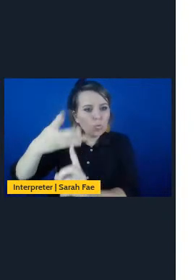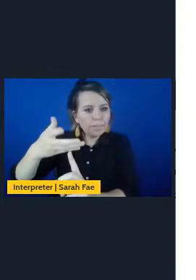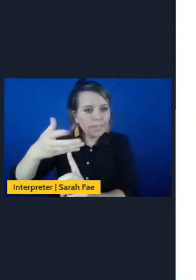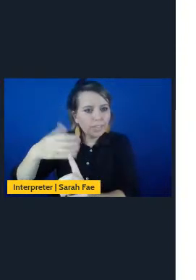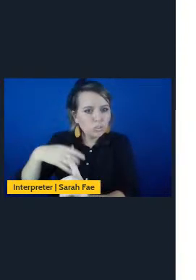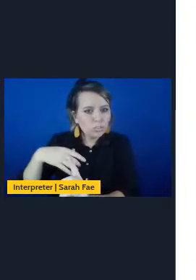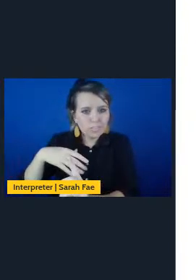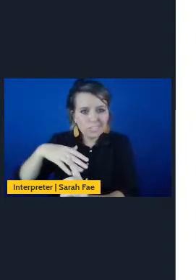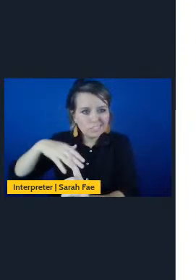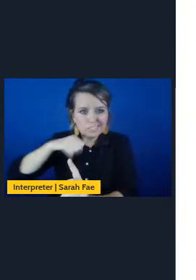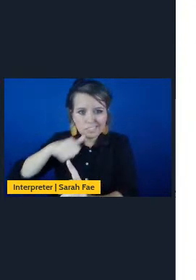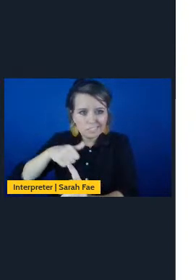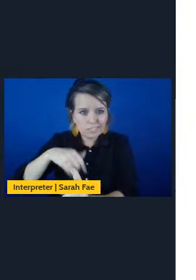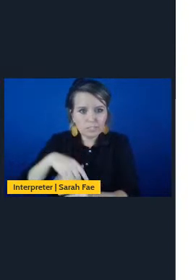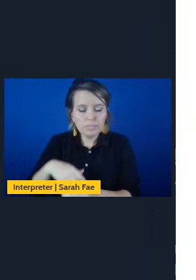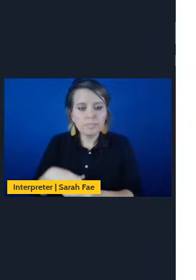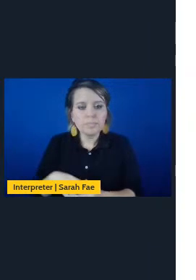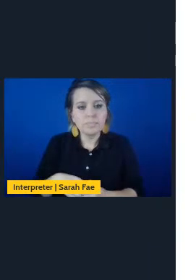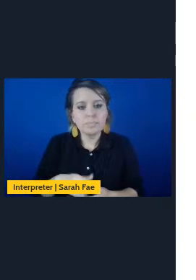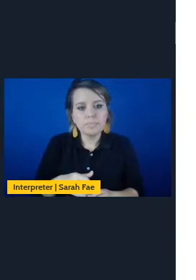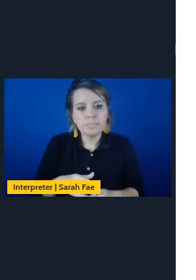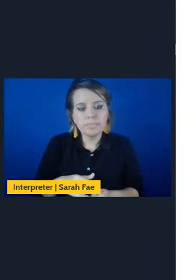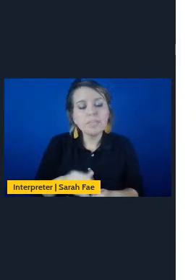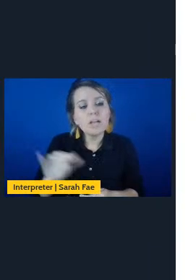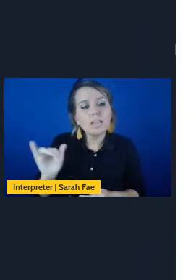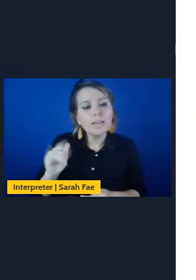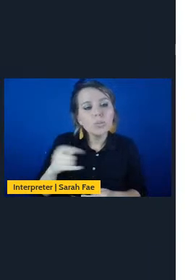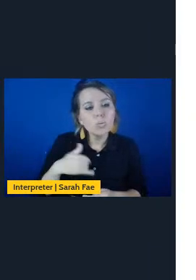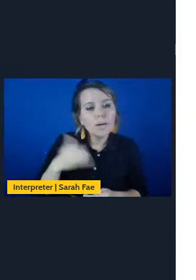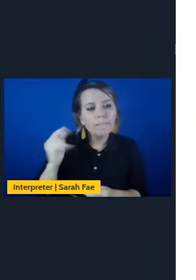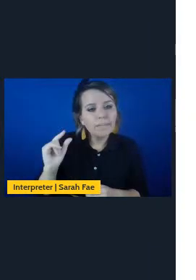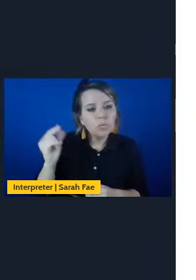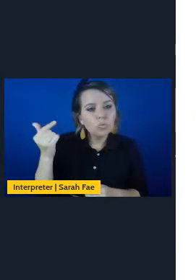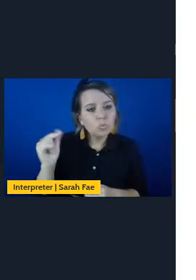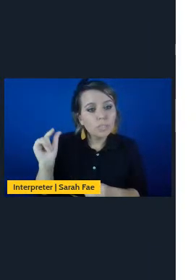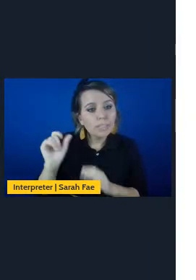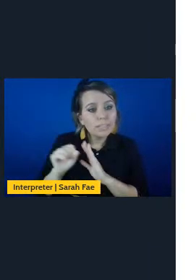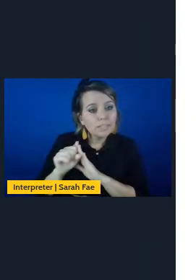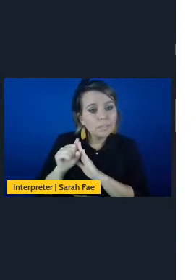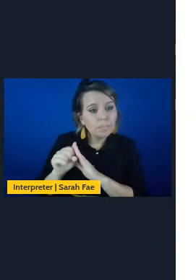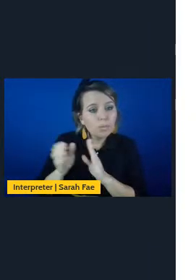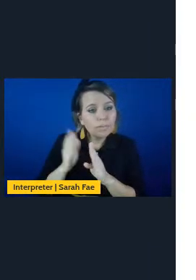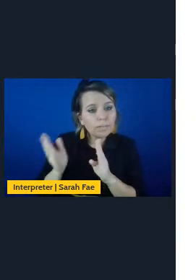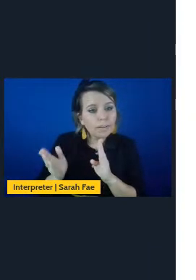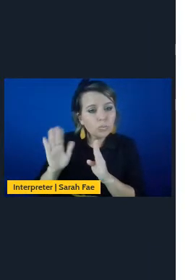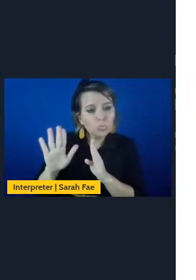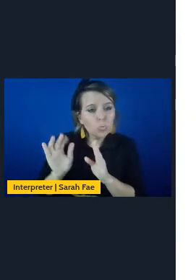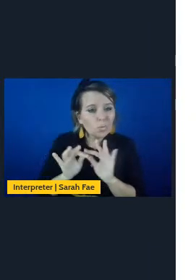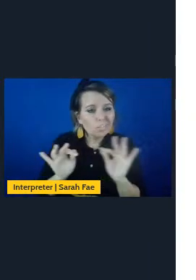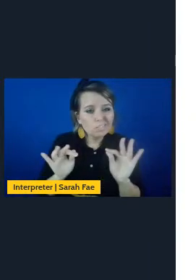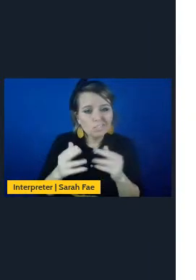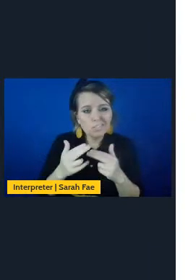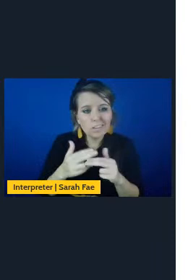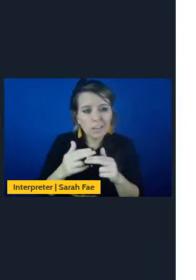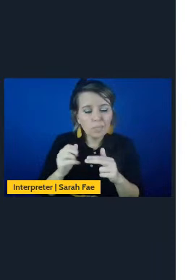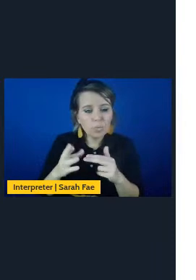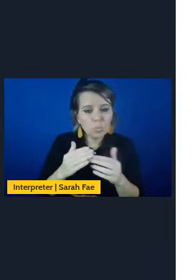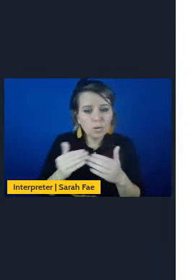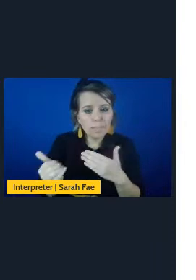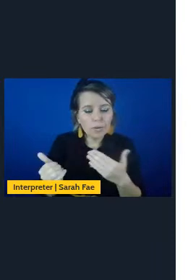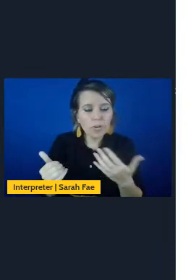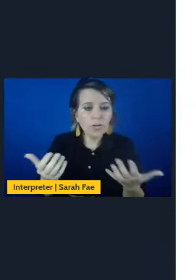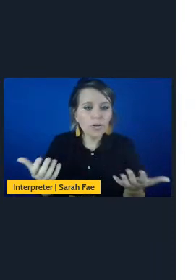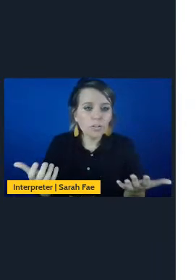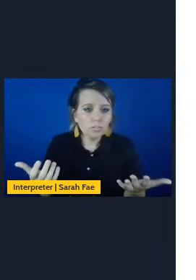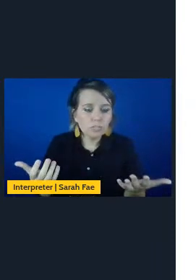this little green circle next to your commit hash that tells you that the build of this commit